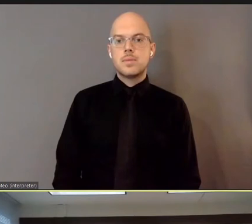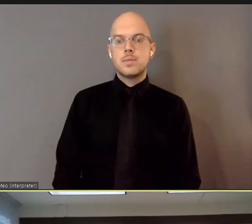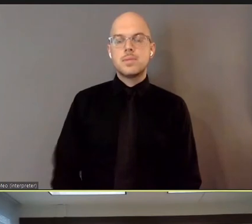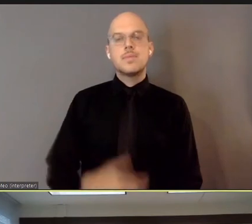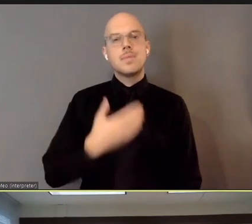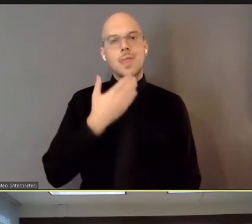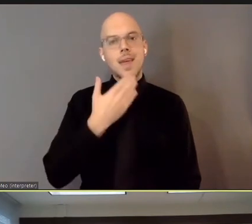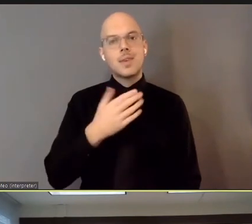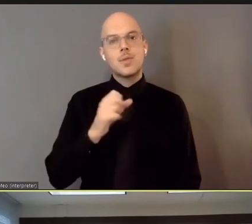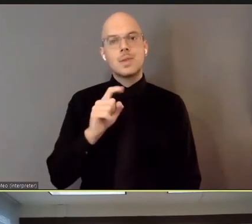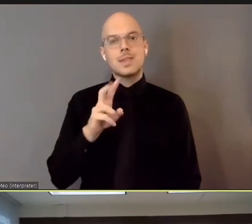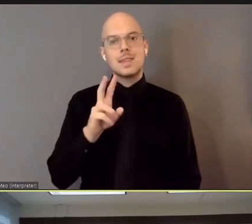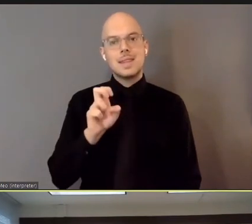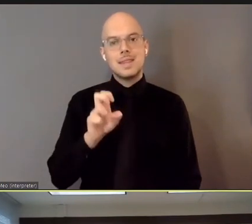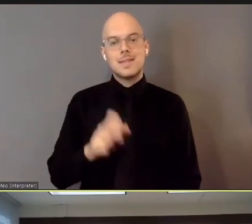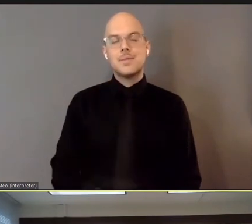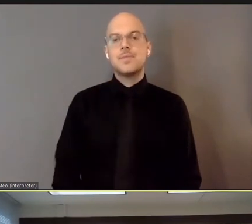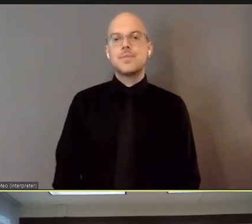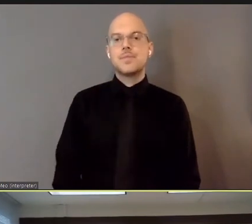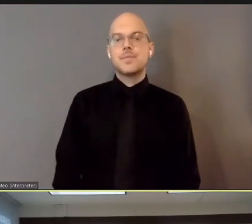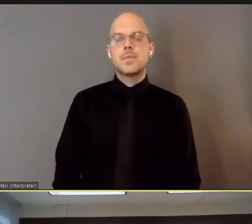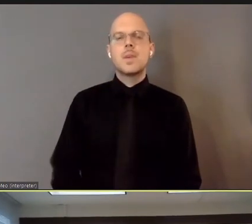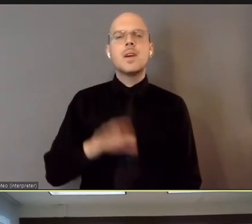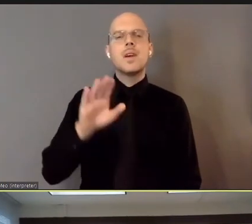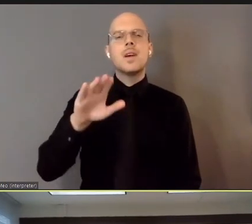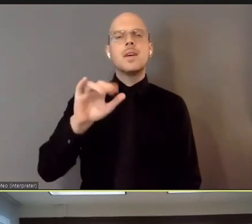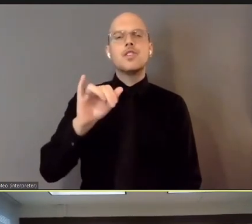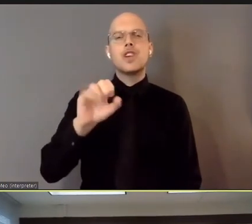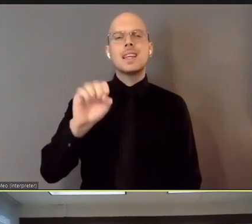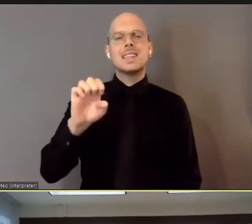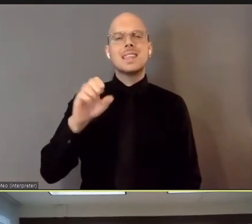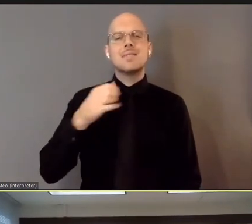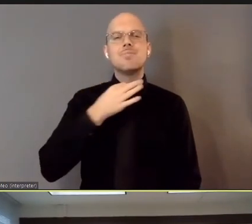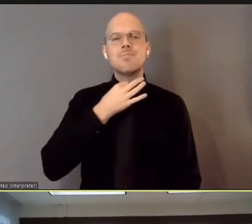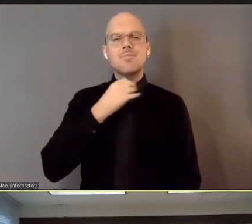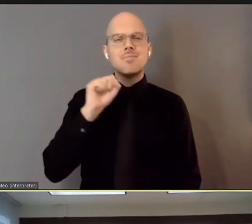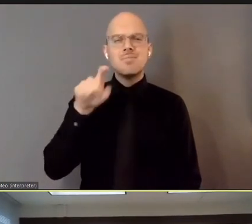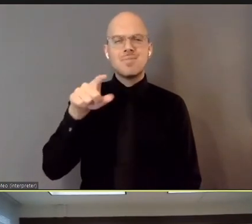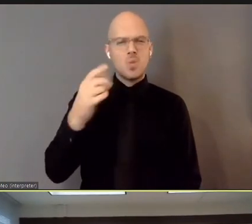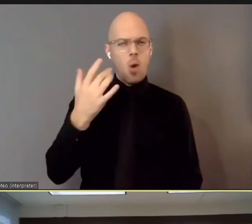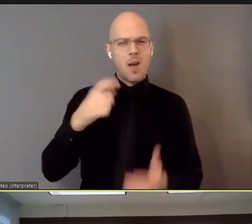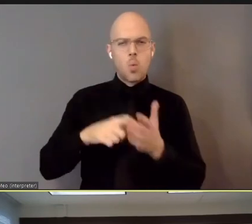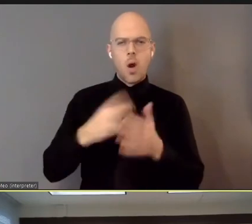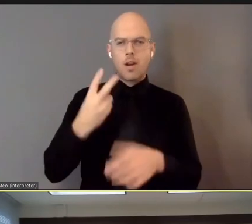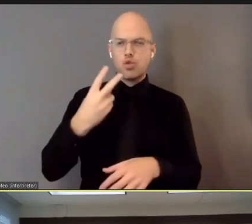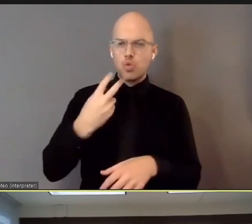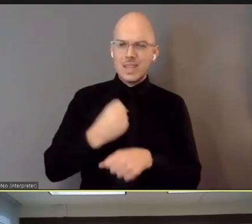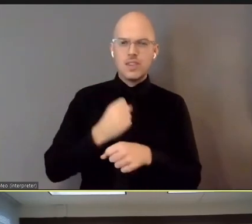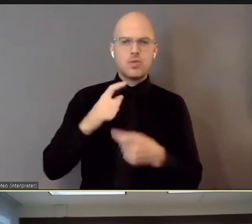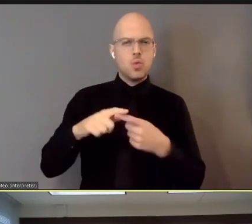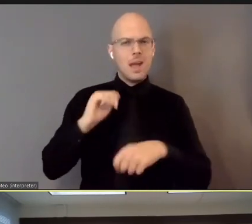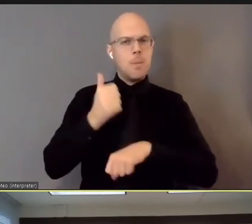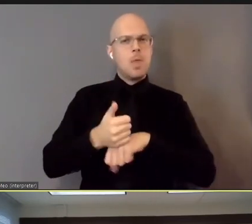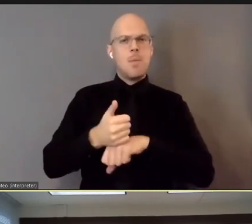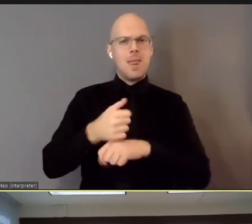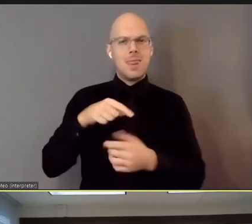Thanks, Steve. Jesse, why does it take 2 years to implement